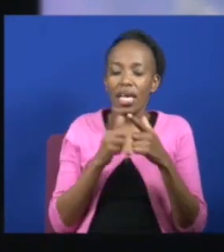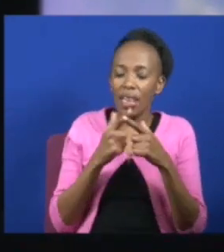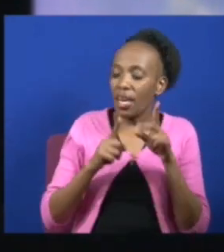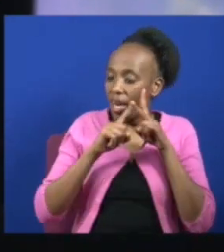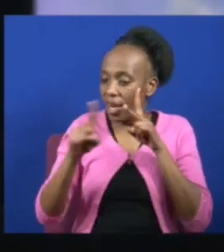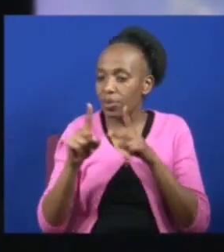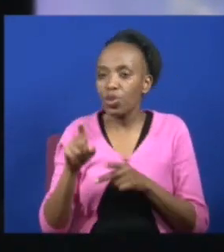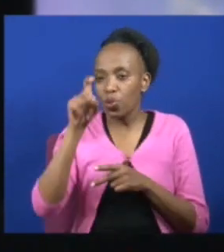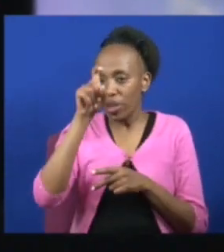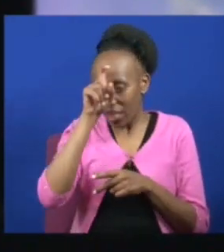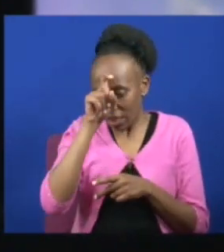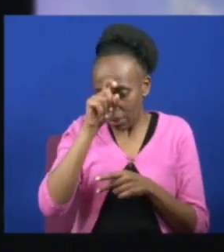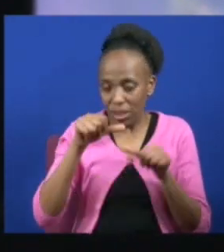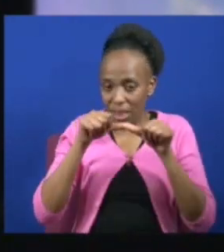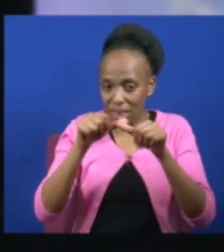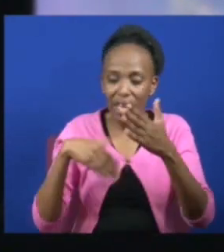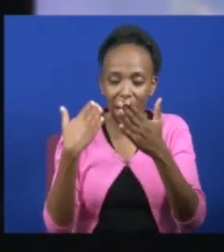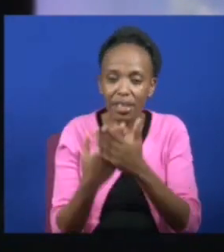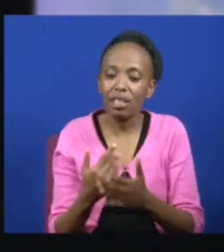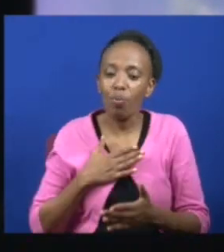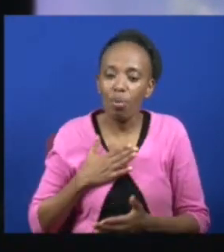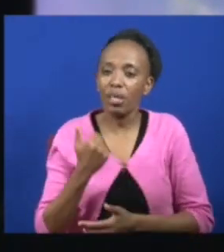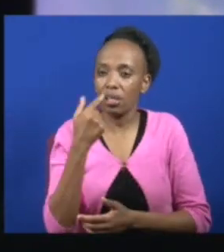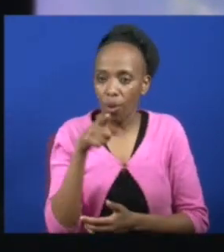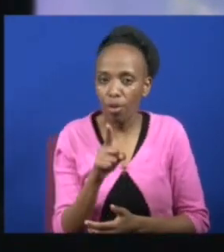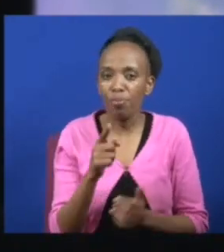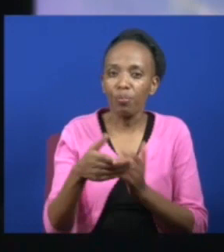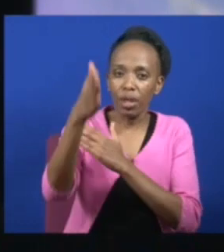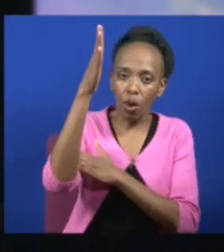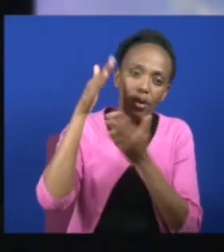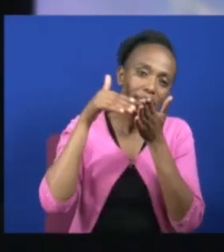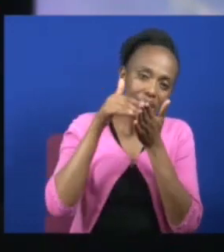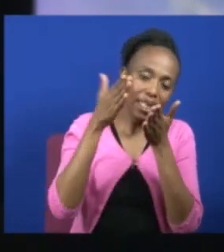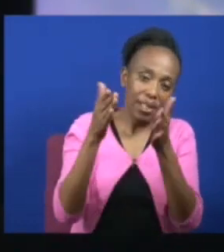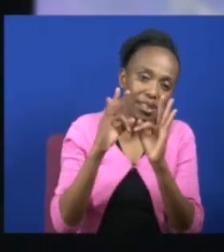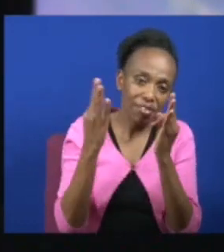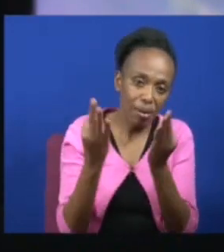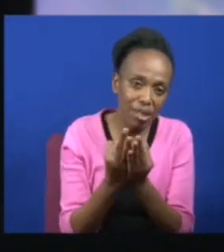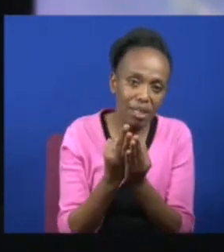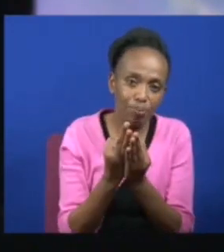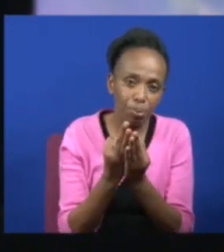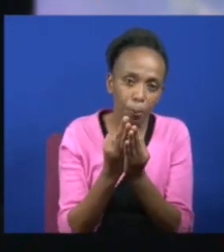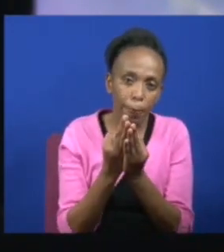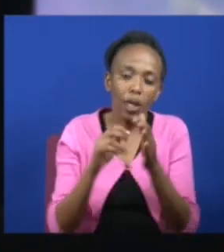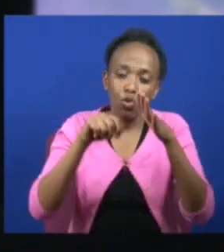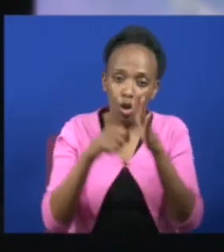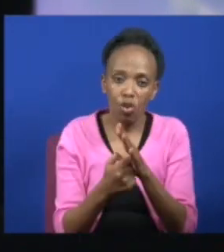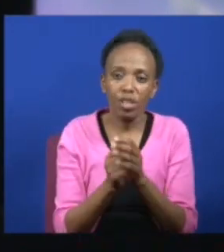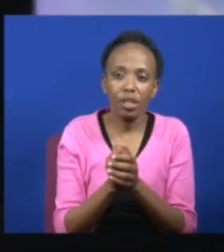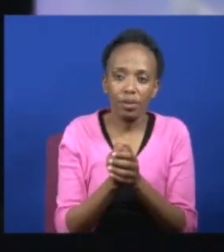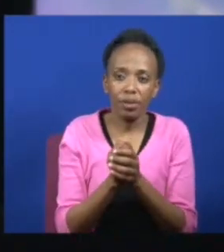to Egypt. "Stay there until I tell you." God sent this family to a